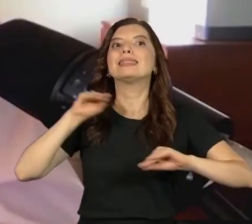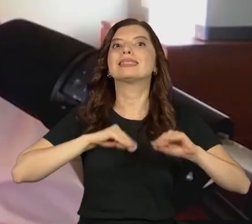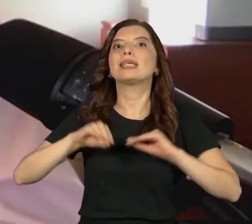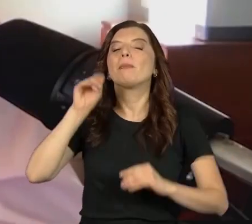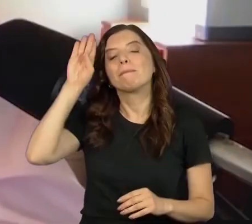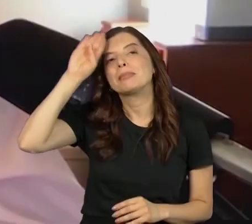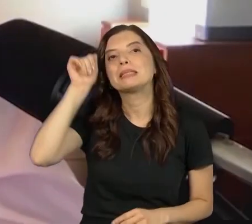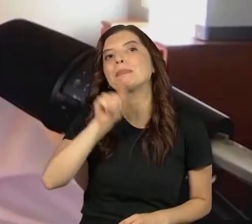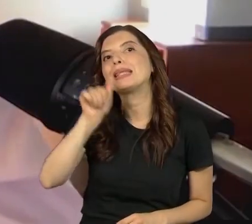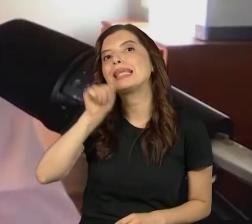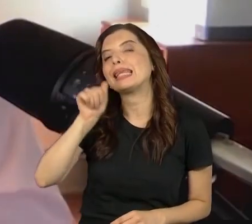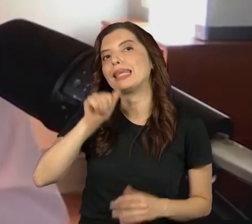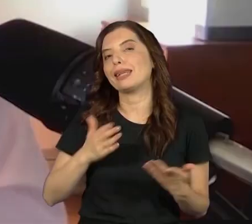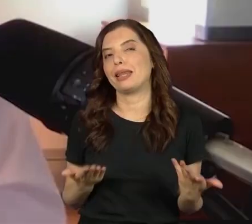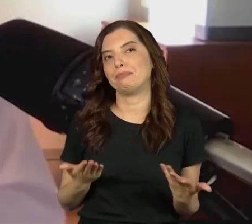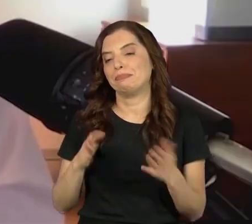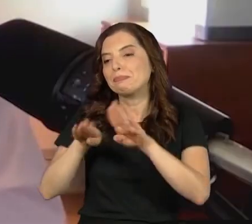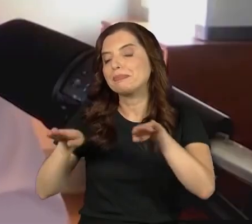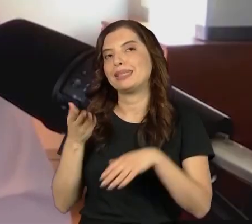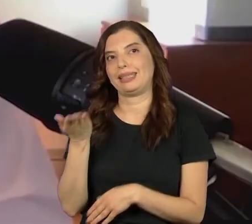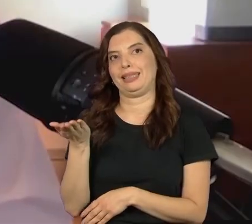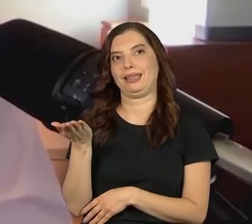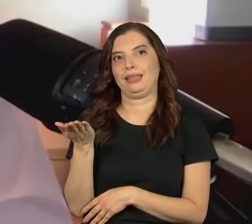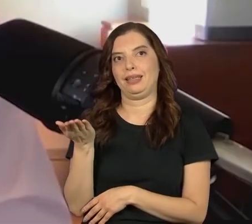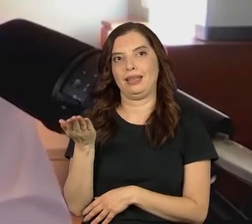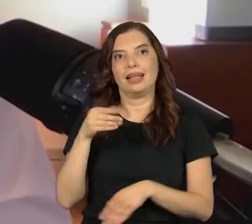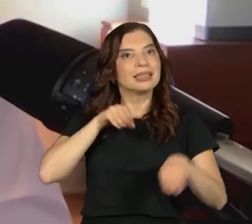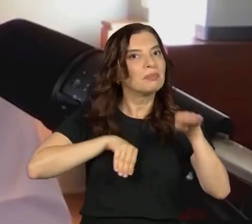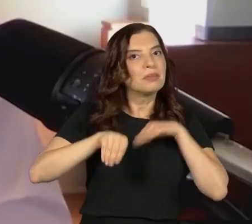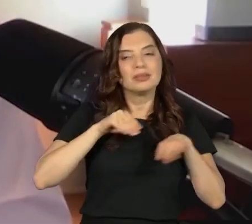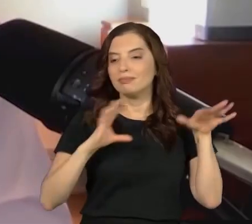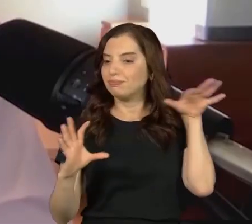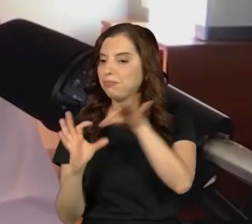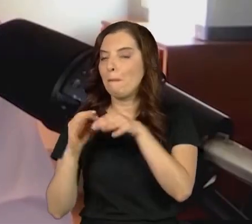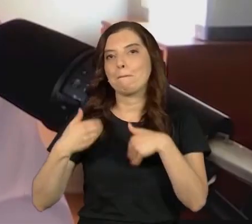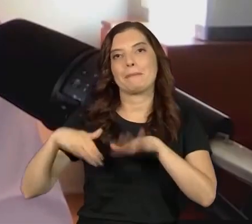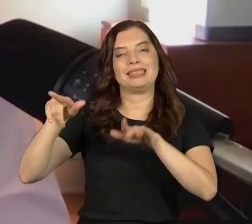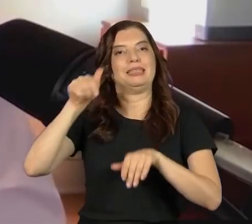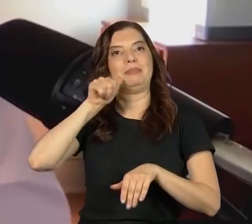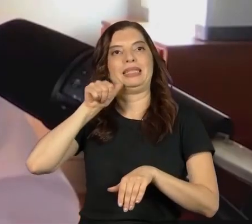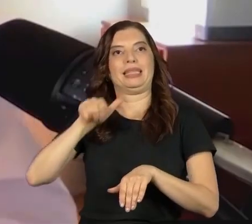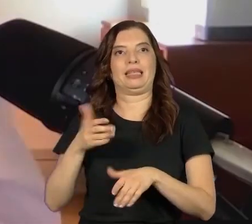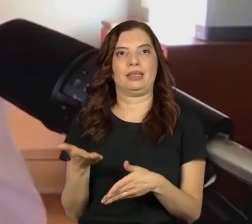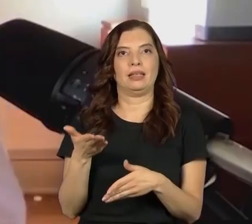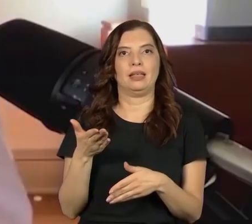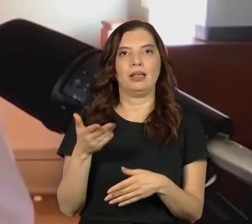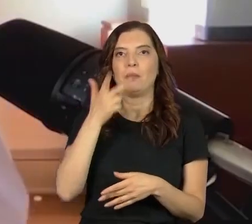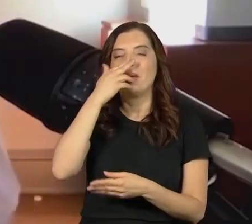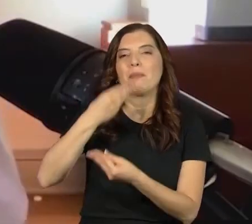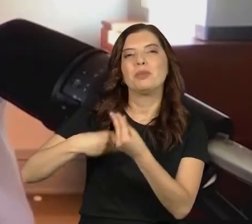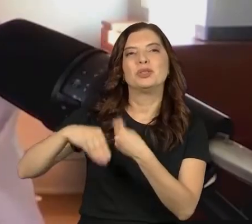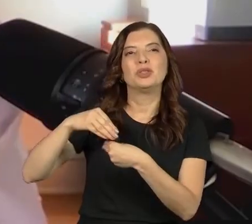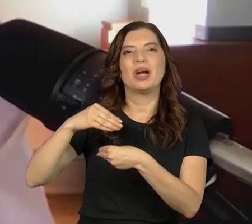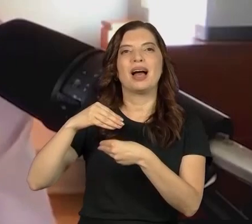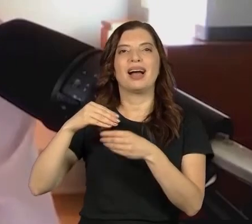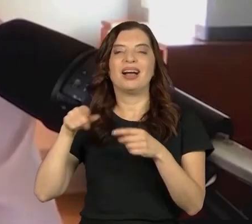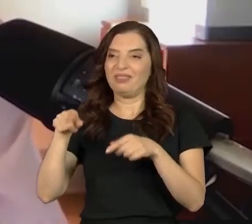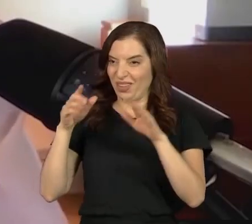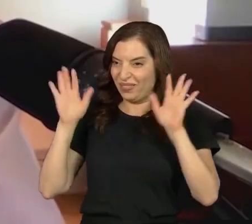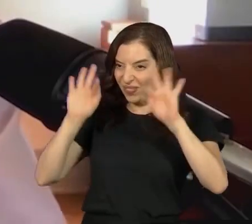boys and girls, even though the depression link is especially through girls. And they say, we're going to blend together every